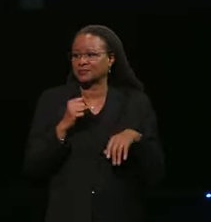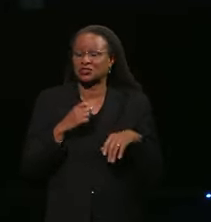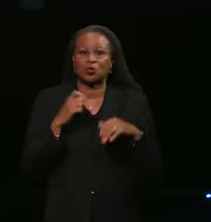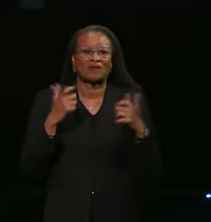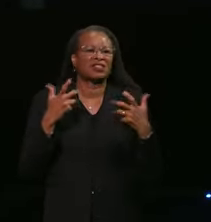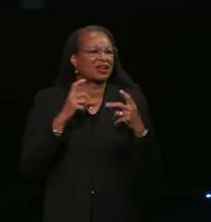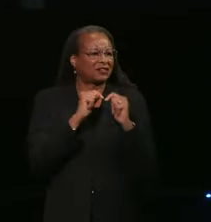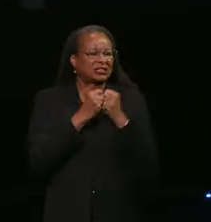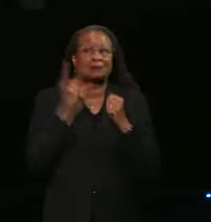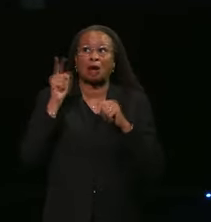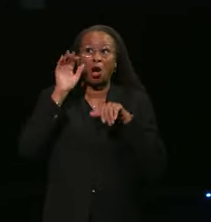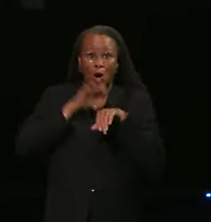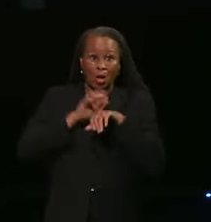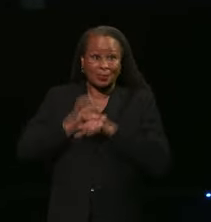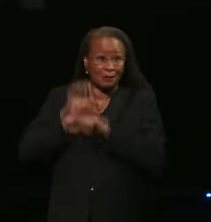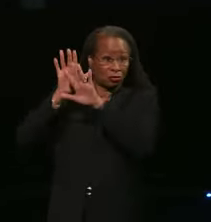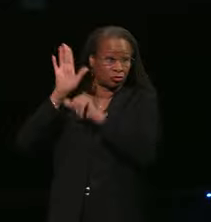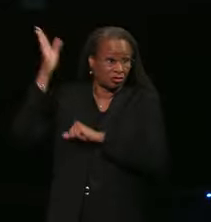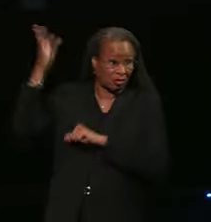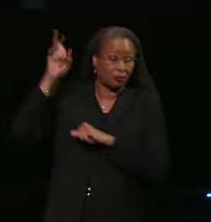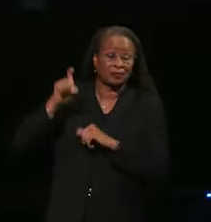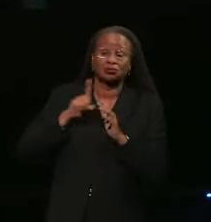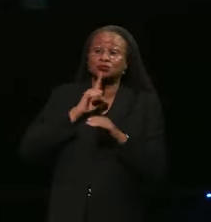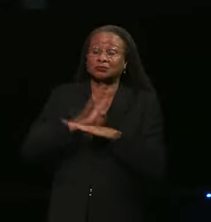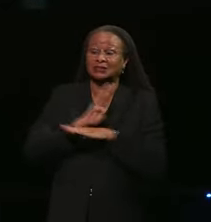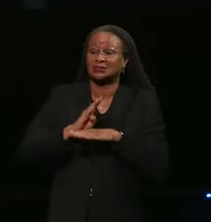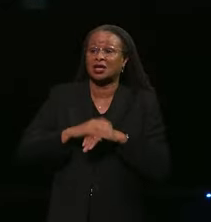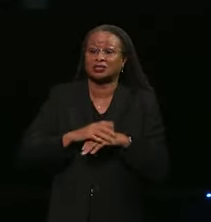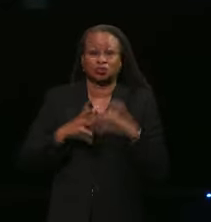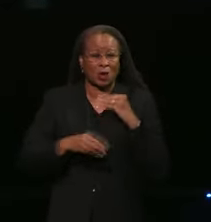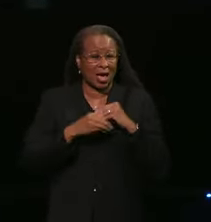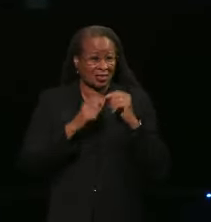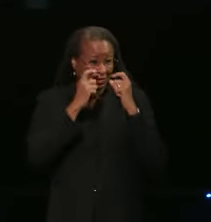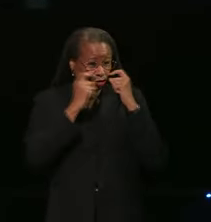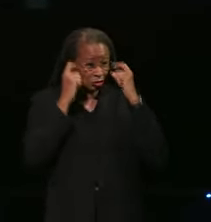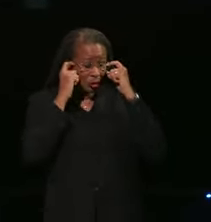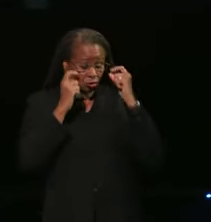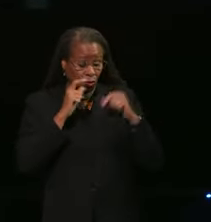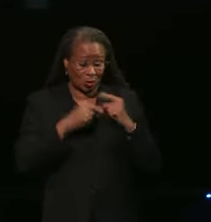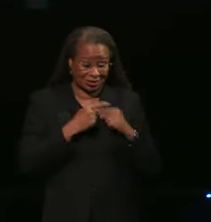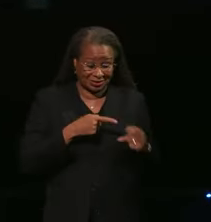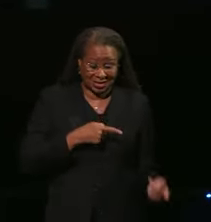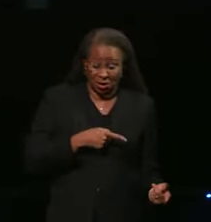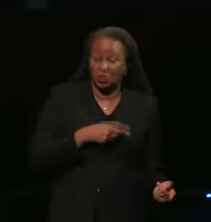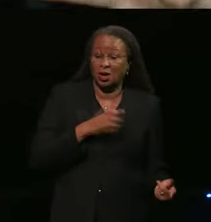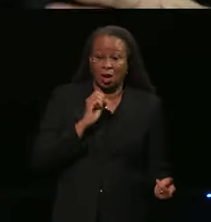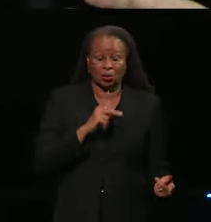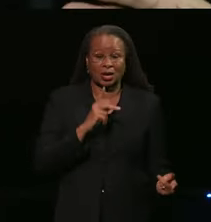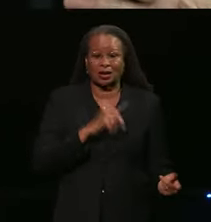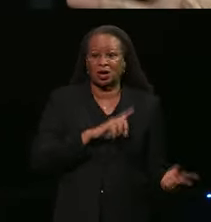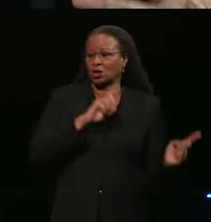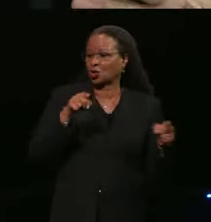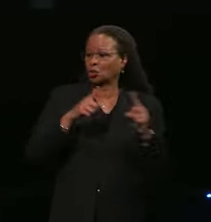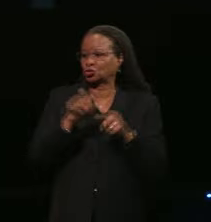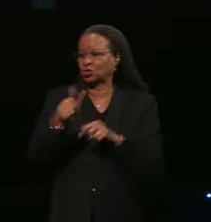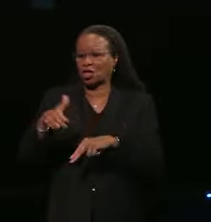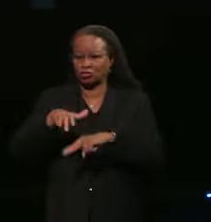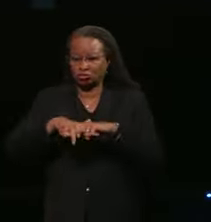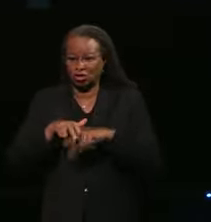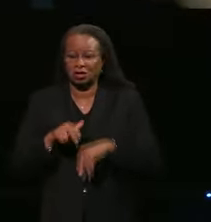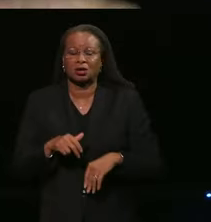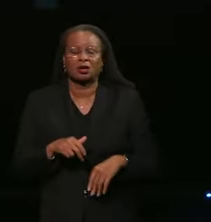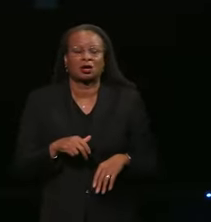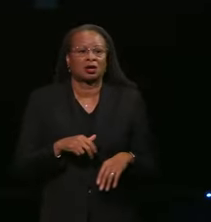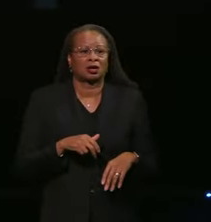mountain. And to put the cheekbones, and then, okay, we say, okay, go to the other chair, and